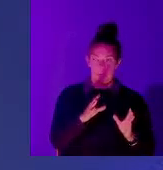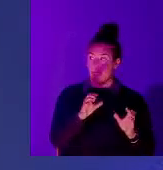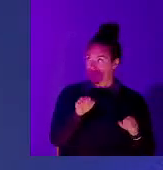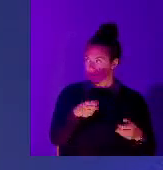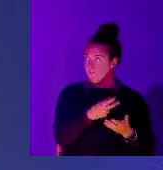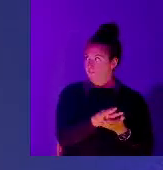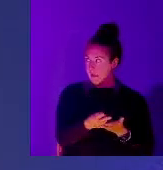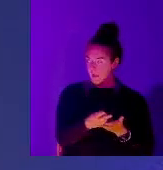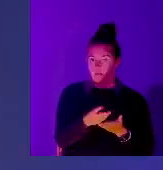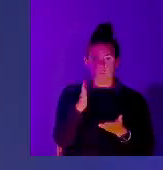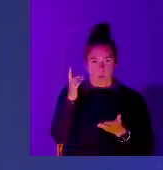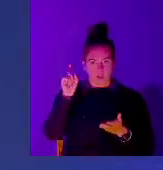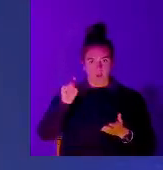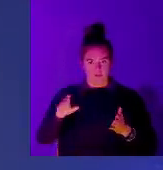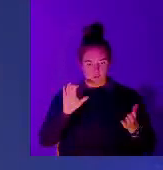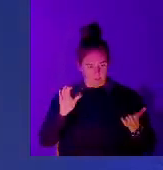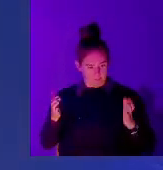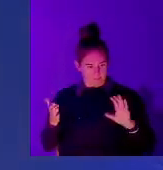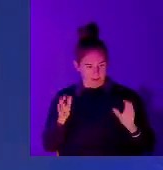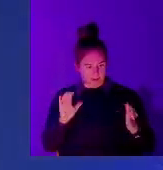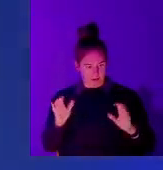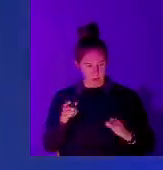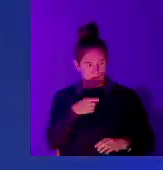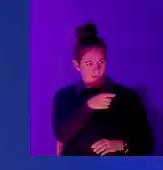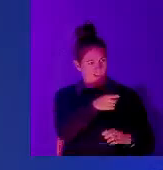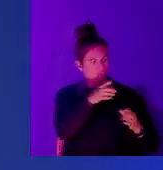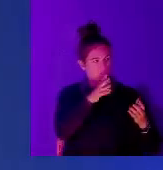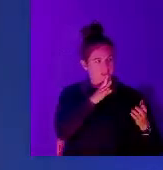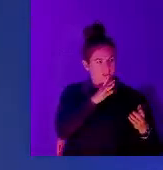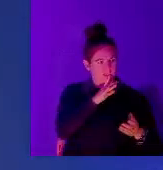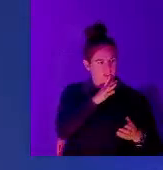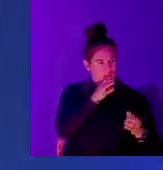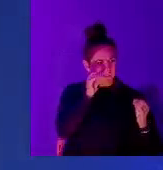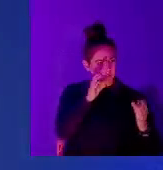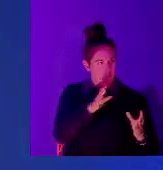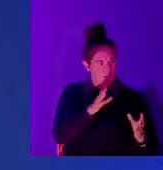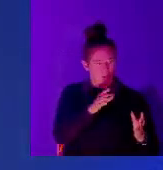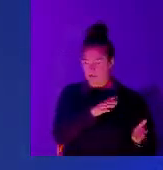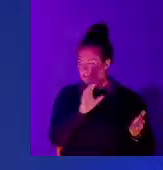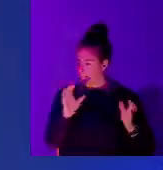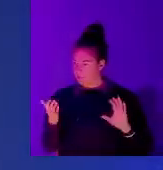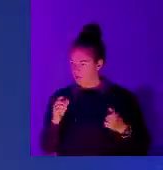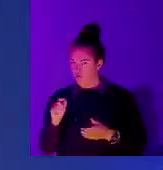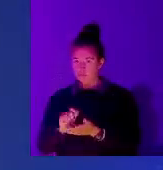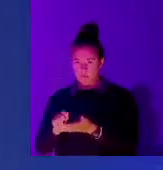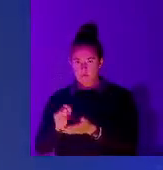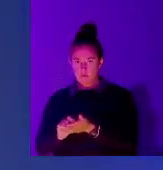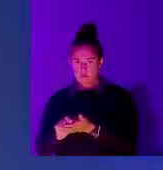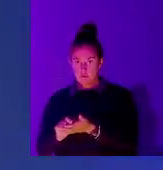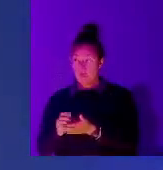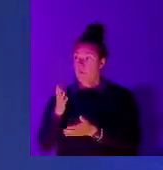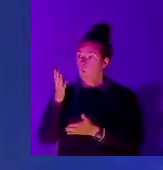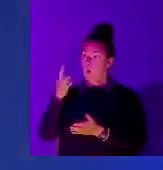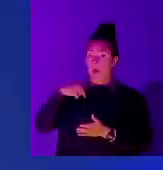the Scripture. That's why when we teach, we give you the Scriptures that support the